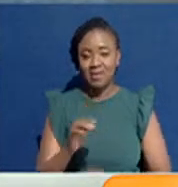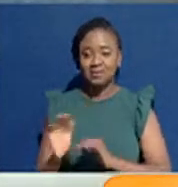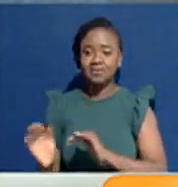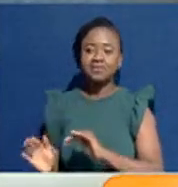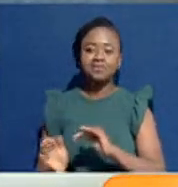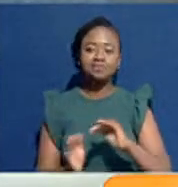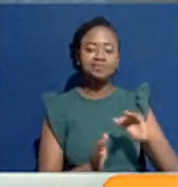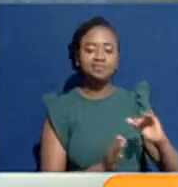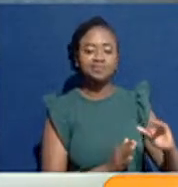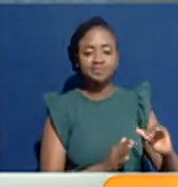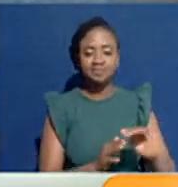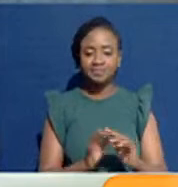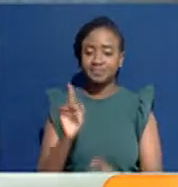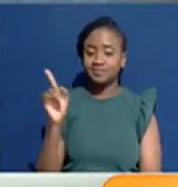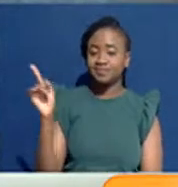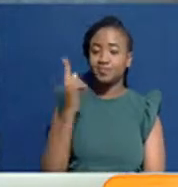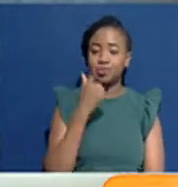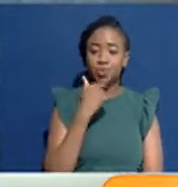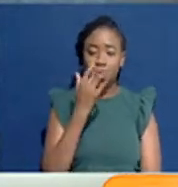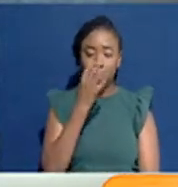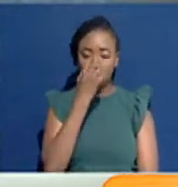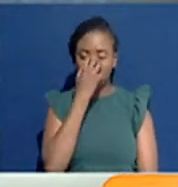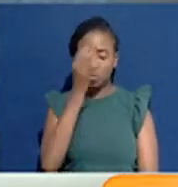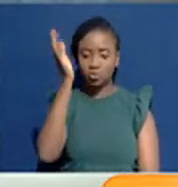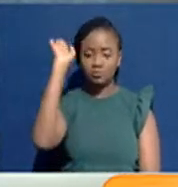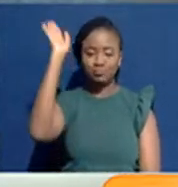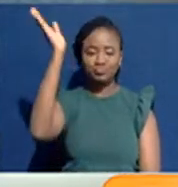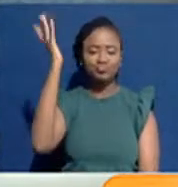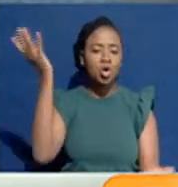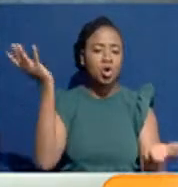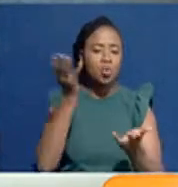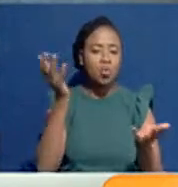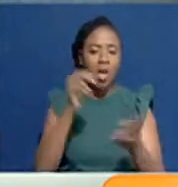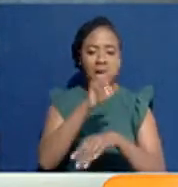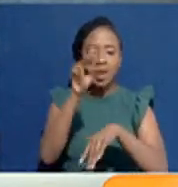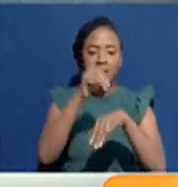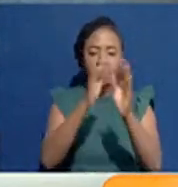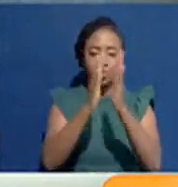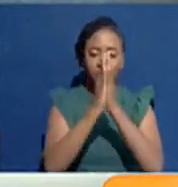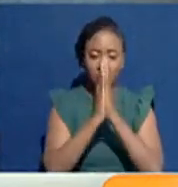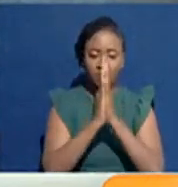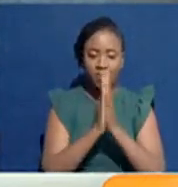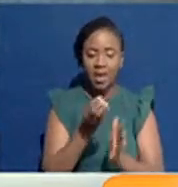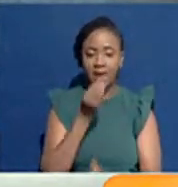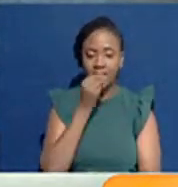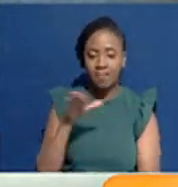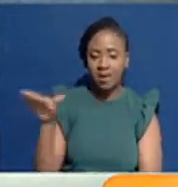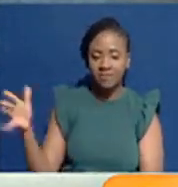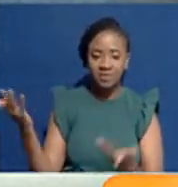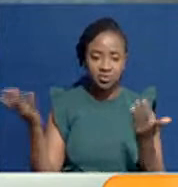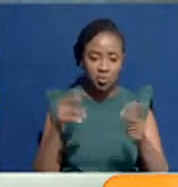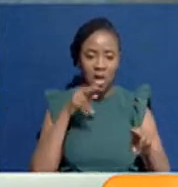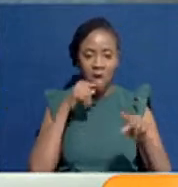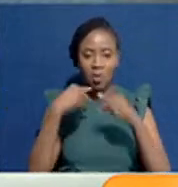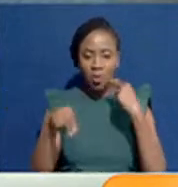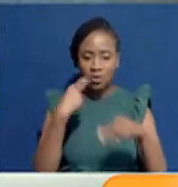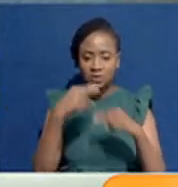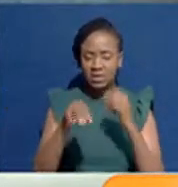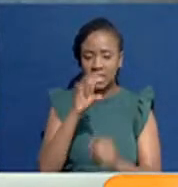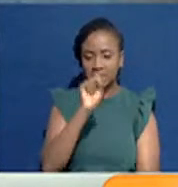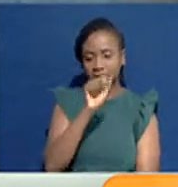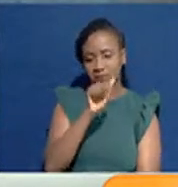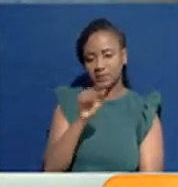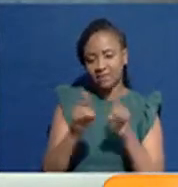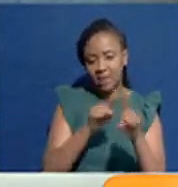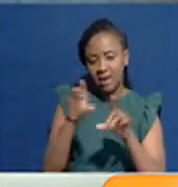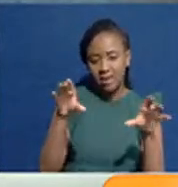All right, President William Ruto, yesterday at the National Prayer Breakfast at the Safari Park Hotel. And Senator Veronica Maina,